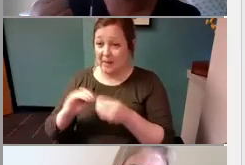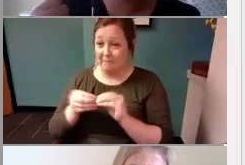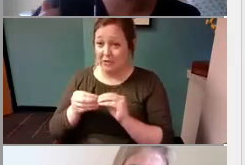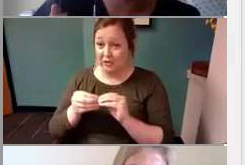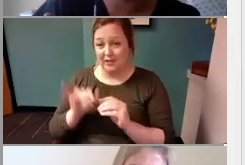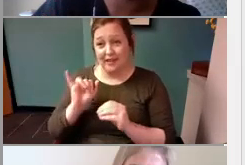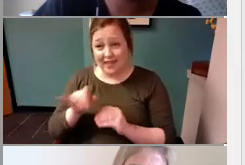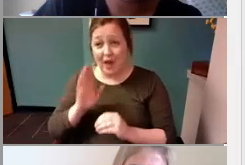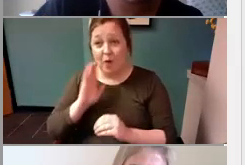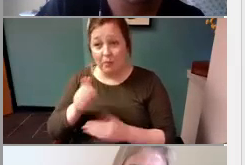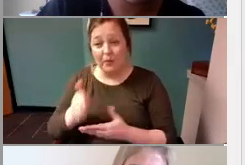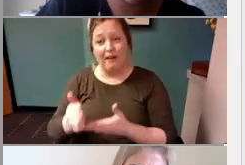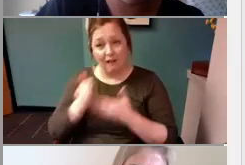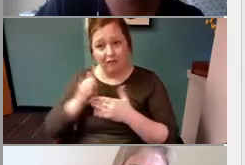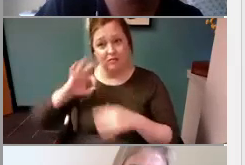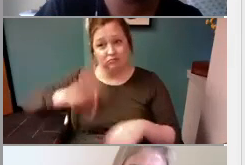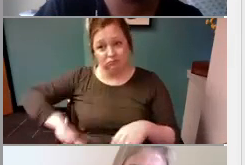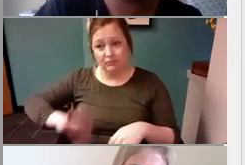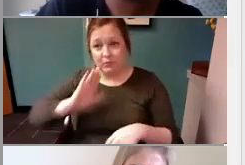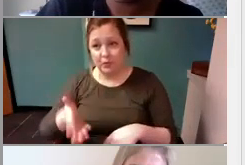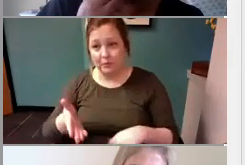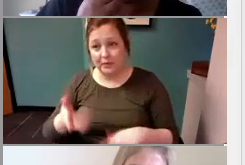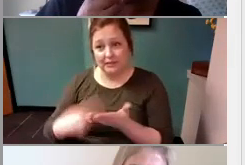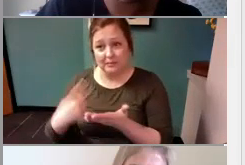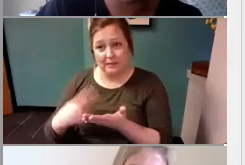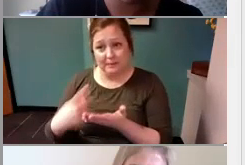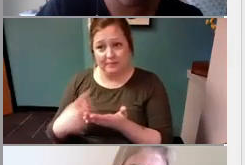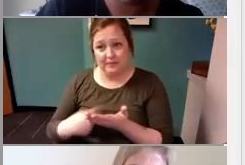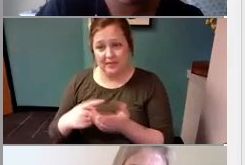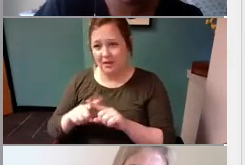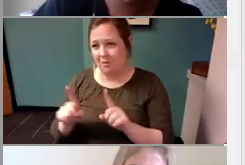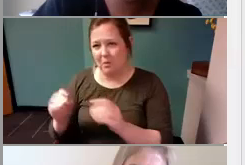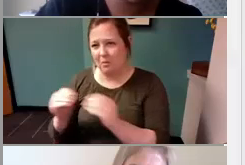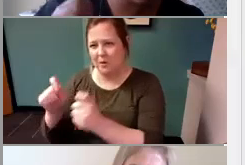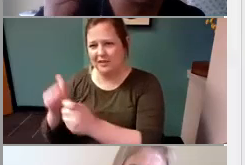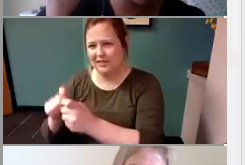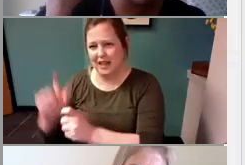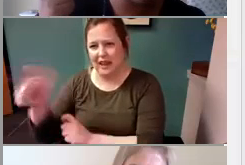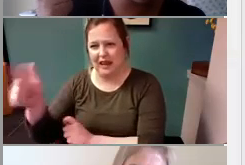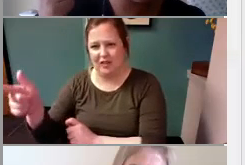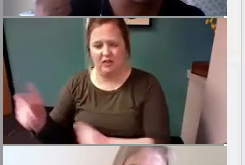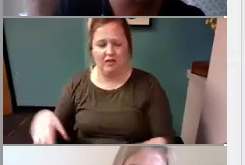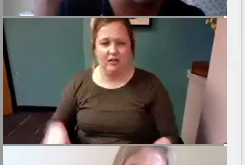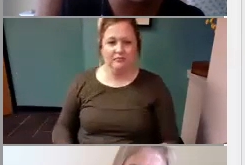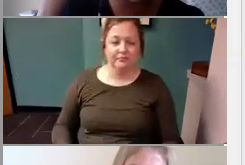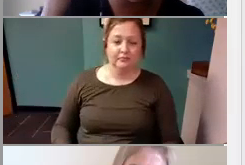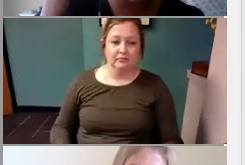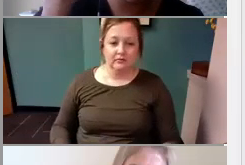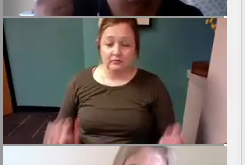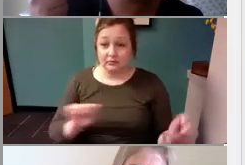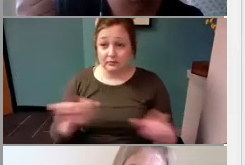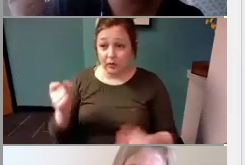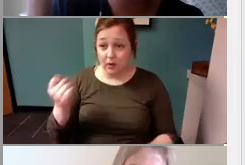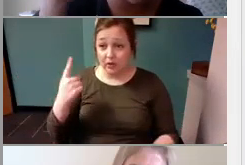about directed graphs, but in essence, in more detail later, but okay. So does everyone understand the difference between